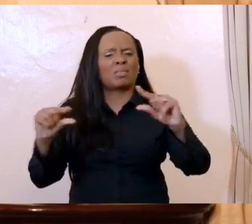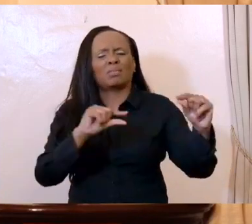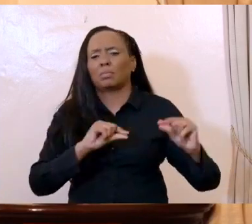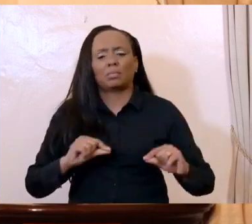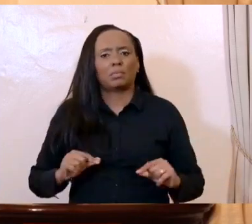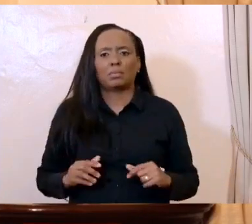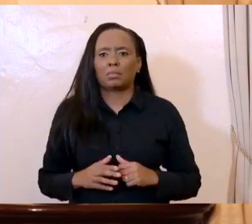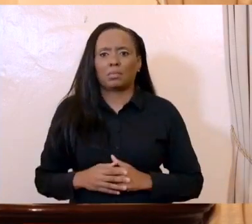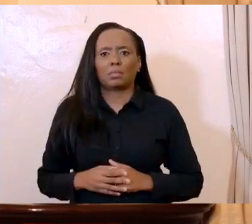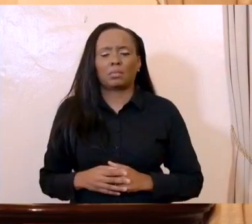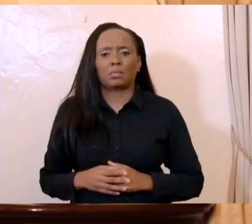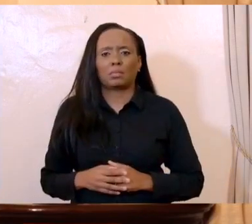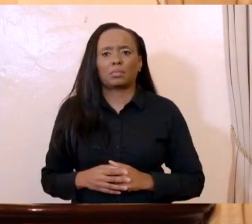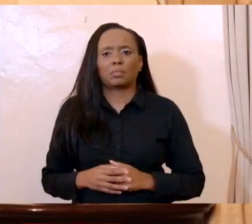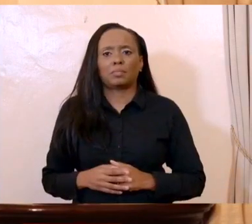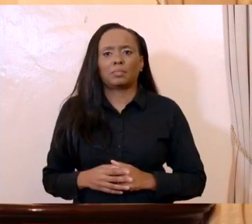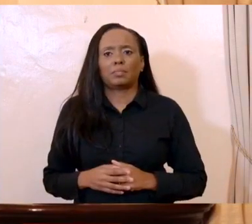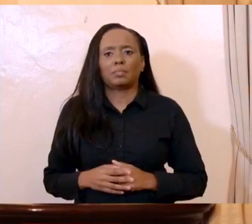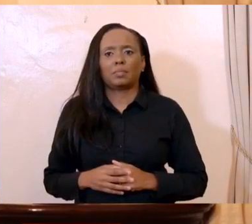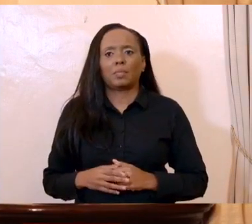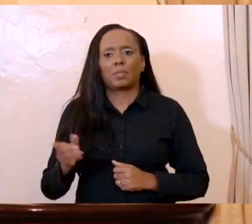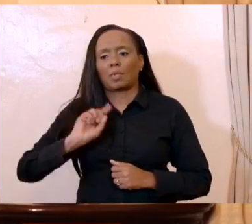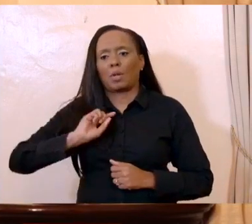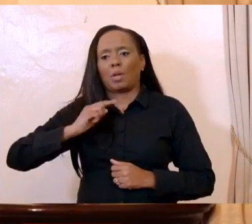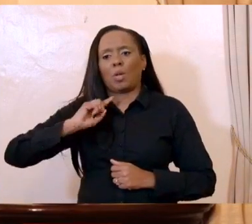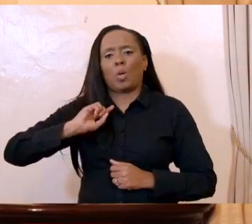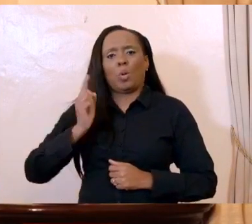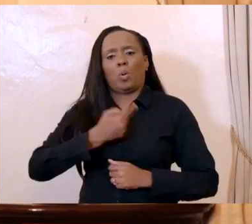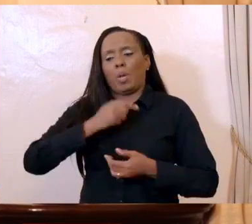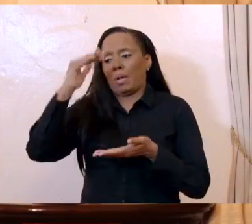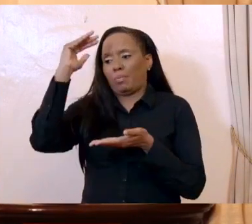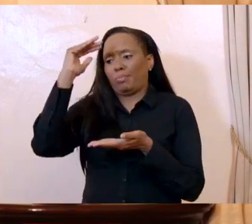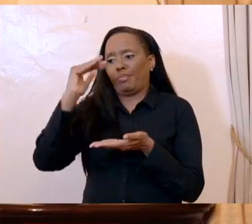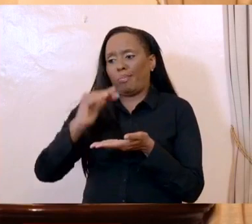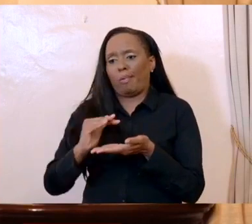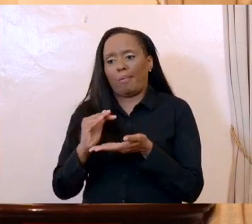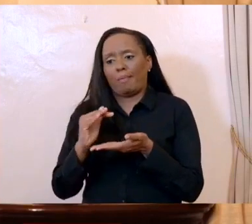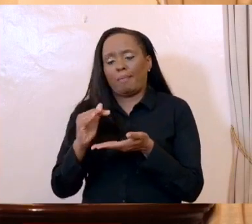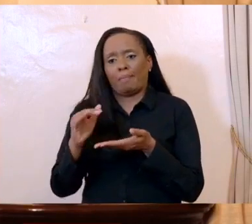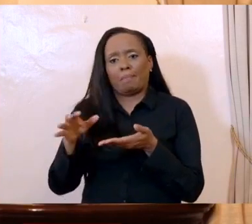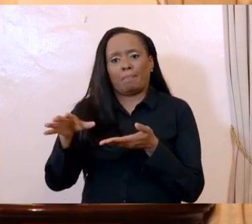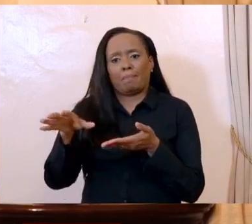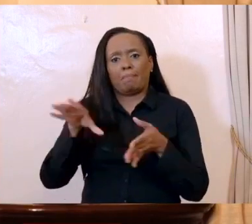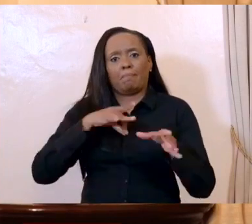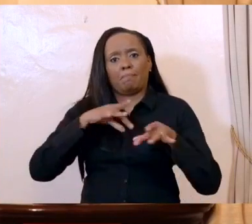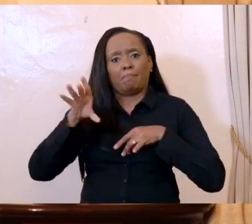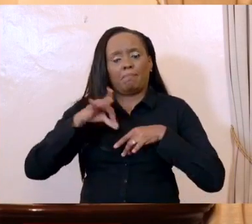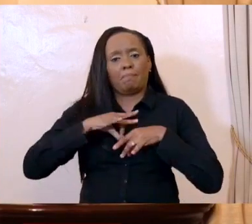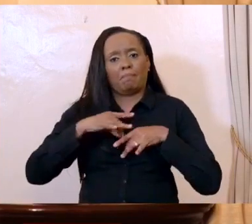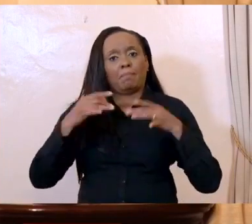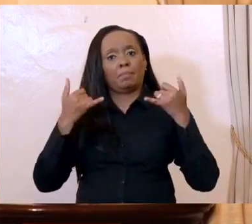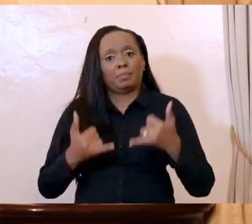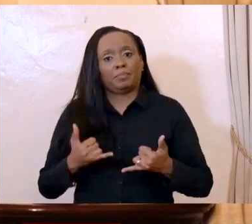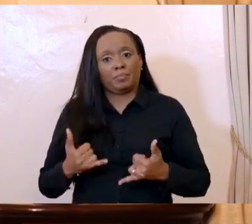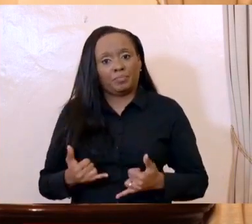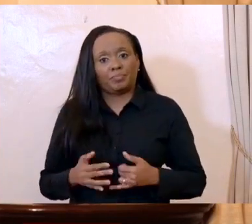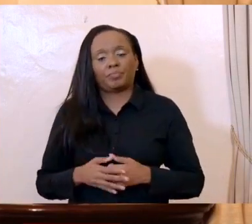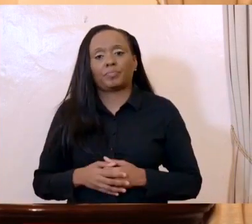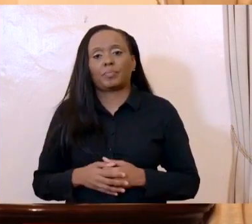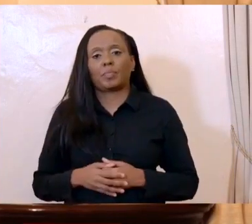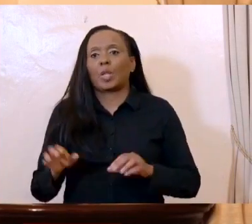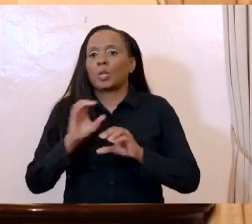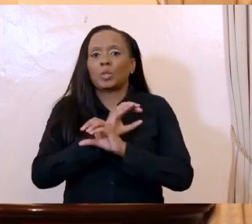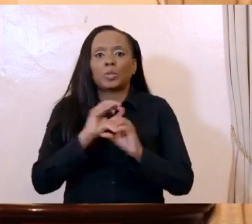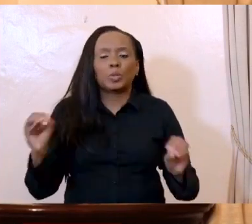The fact, David, that we've been able to reduce the infection rate in the prison to where it is now, that we've had no